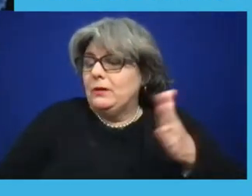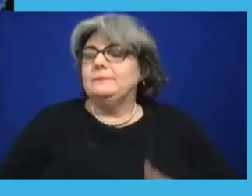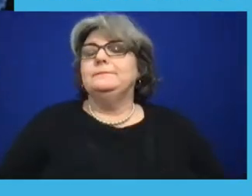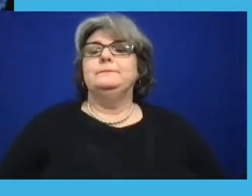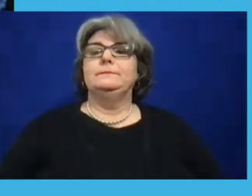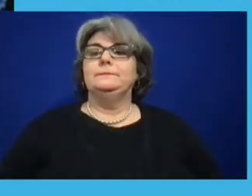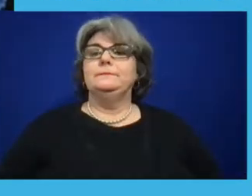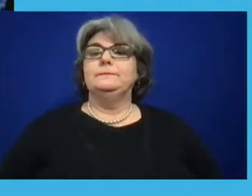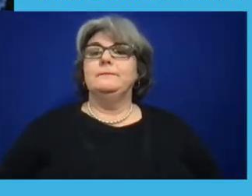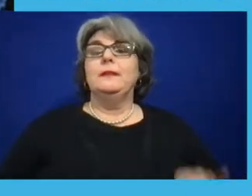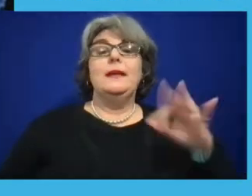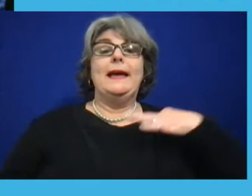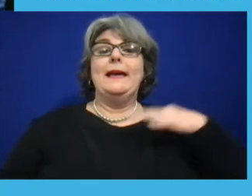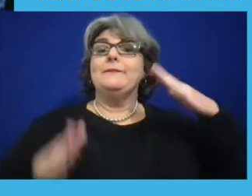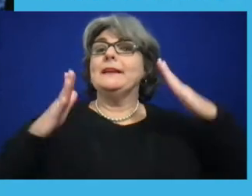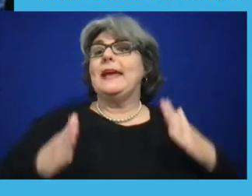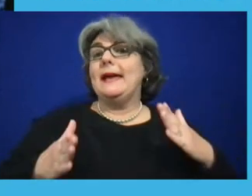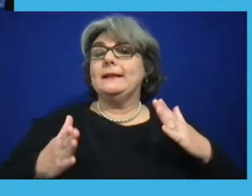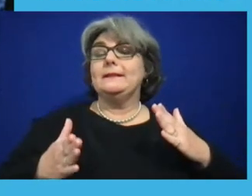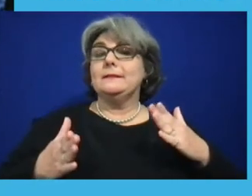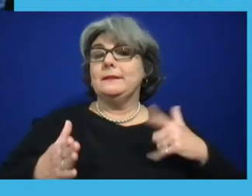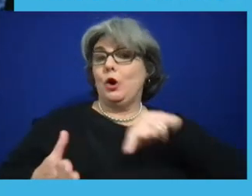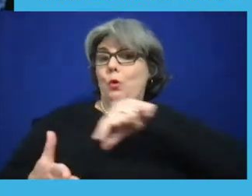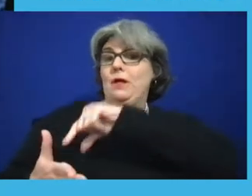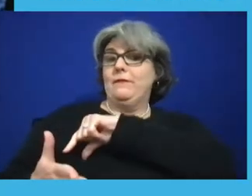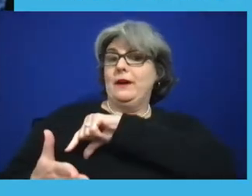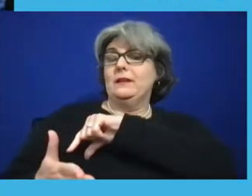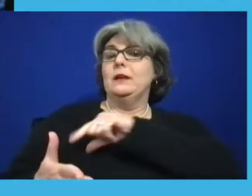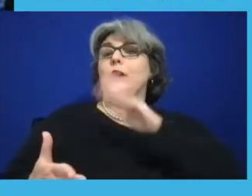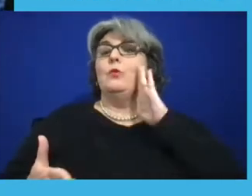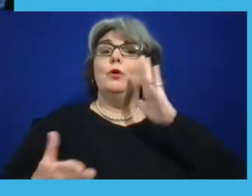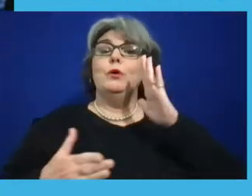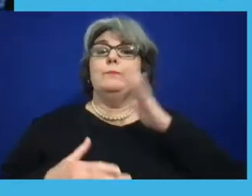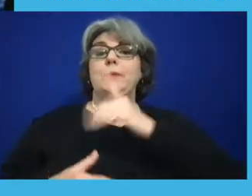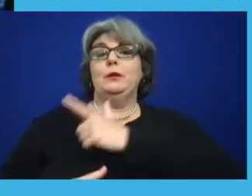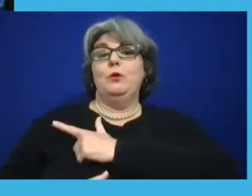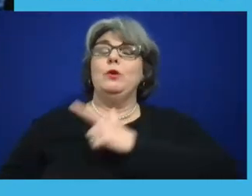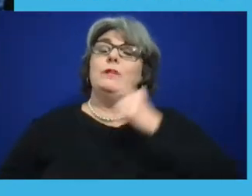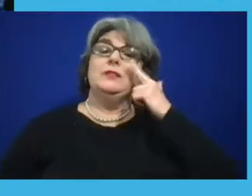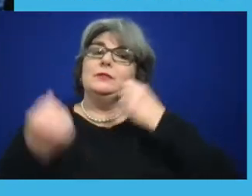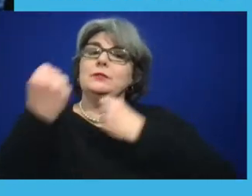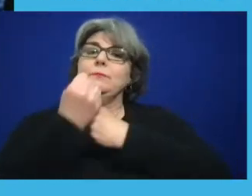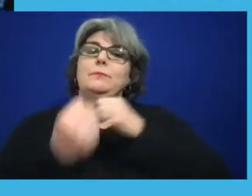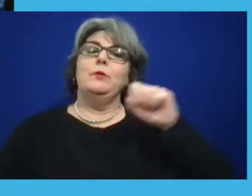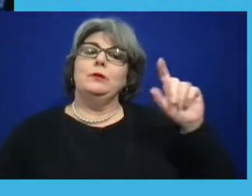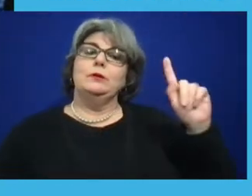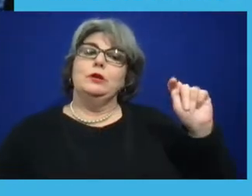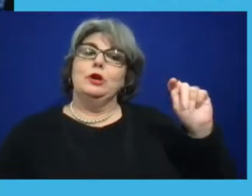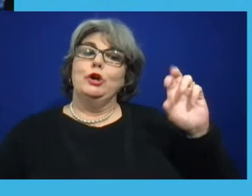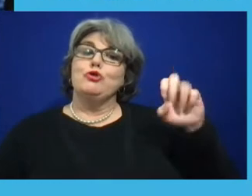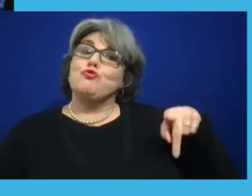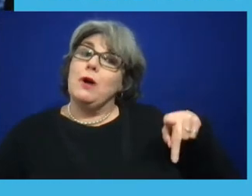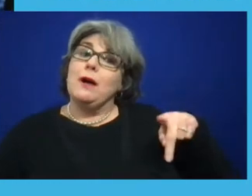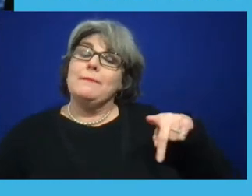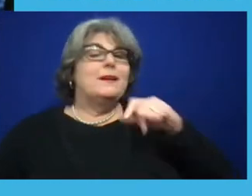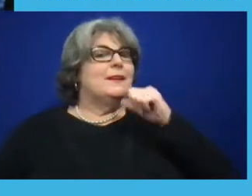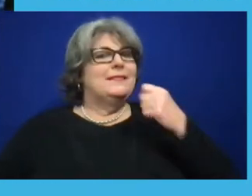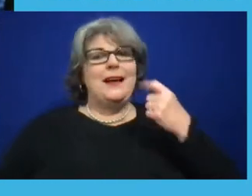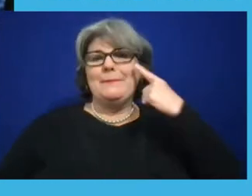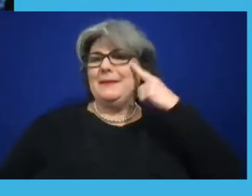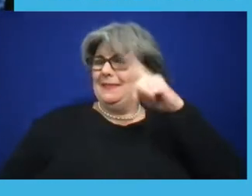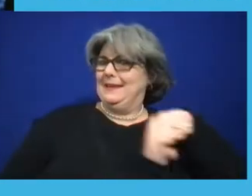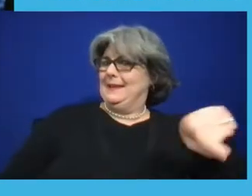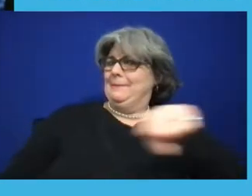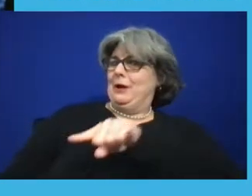says something about the kind of leader you're going to be. And if a candidate's main qualification is that he's going to be loyal to